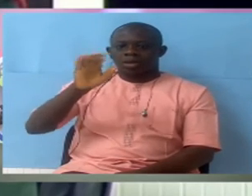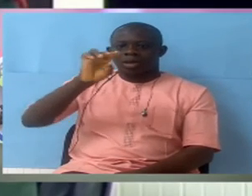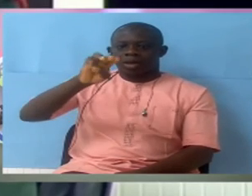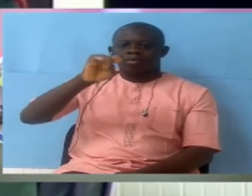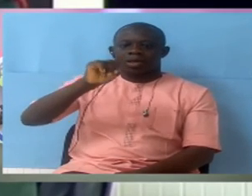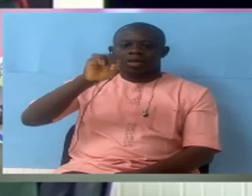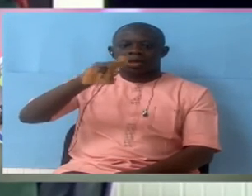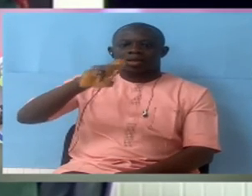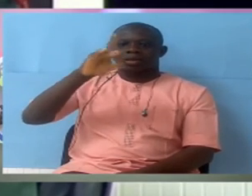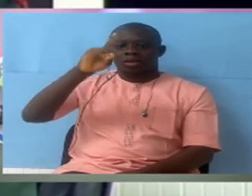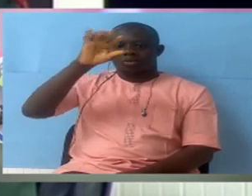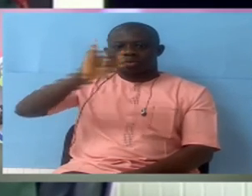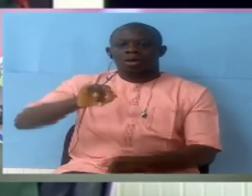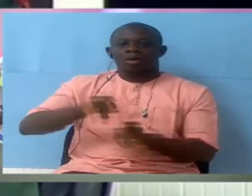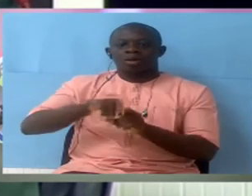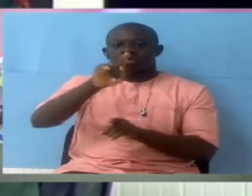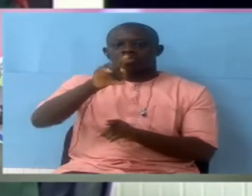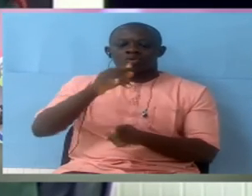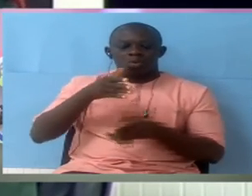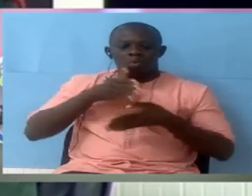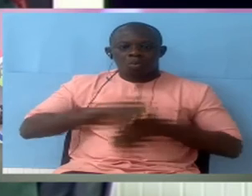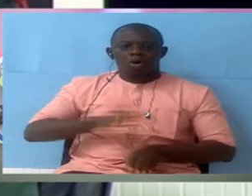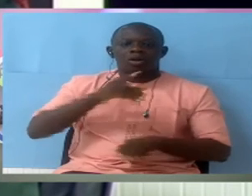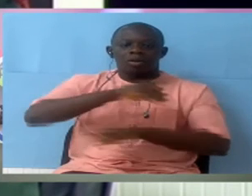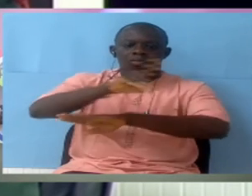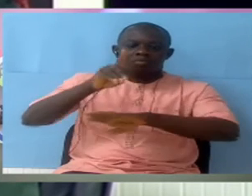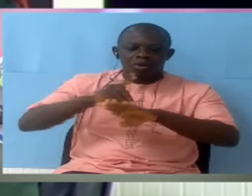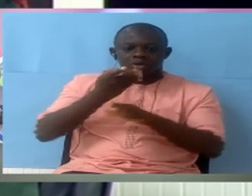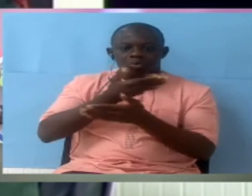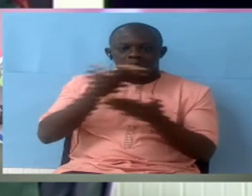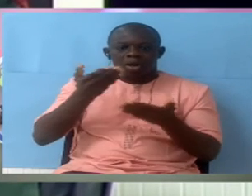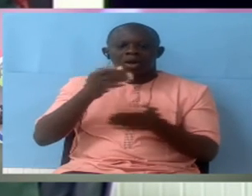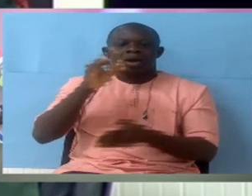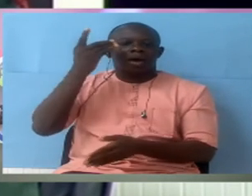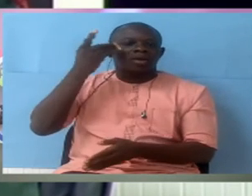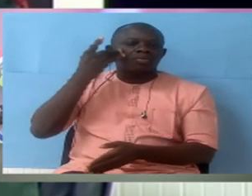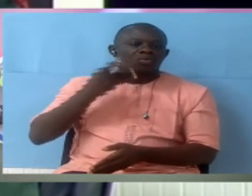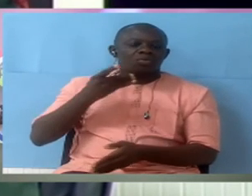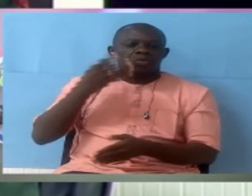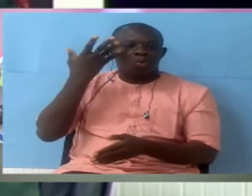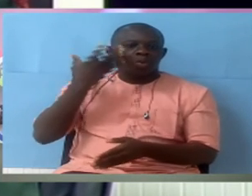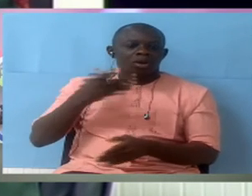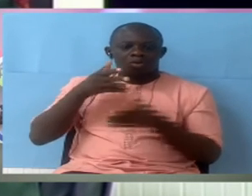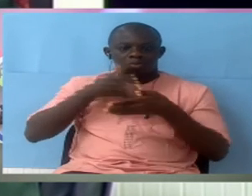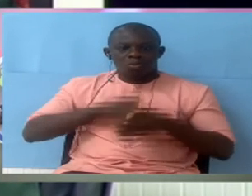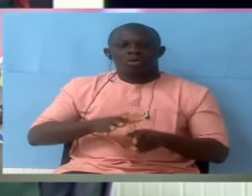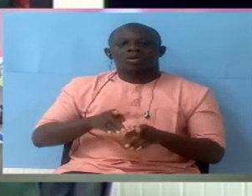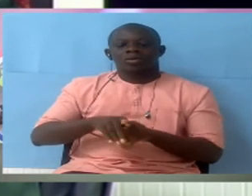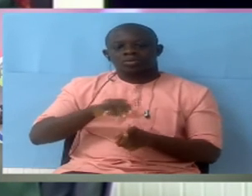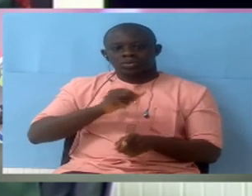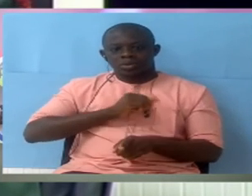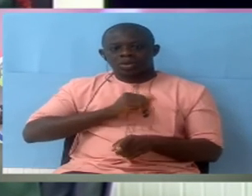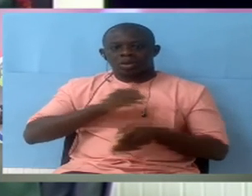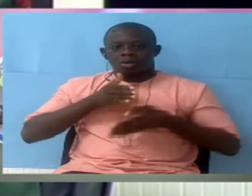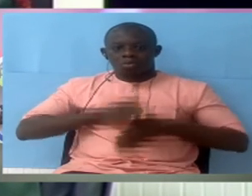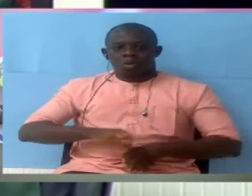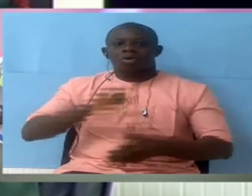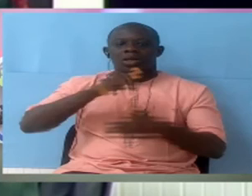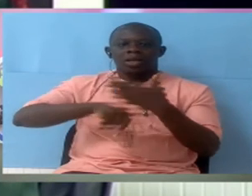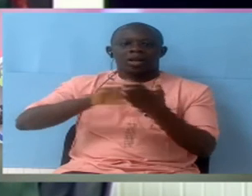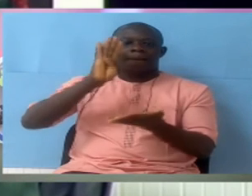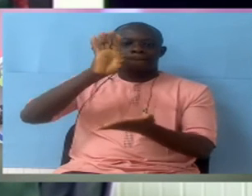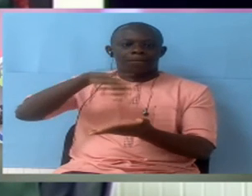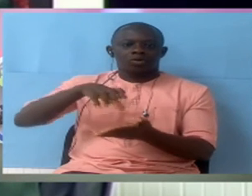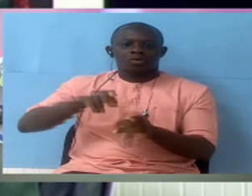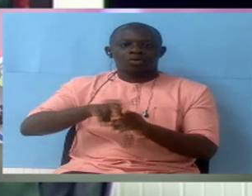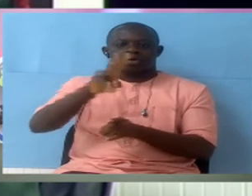Fanga judo ak kanga judo. I was born in Banjul on the 21st October